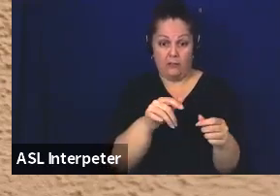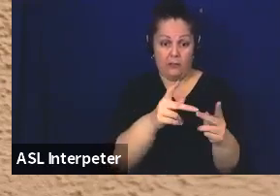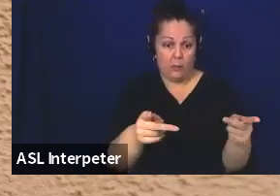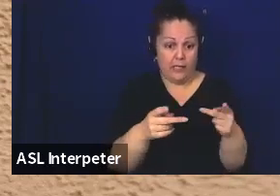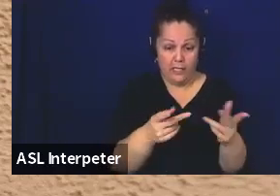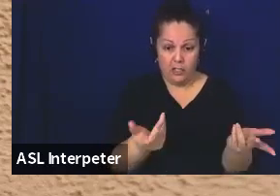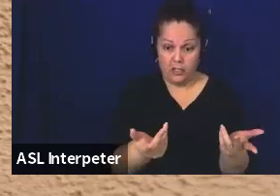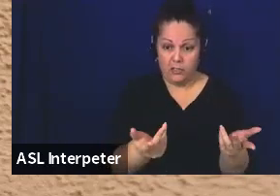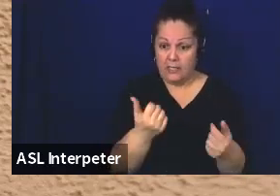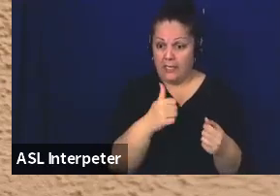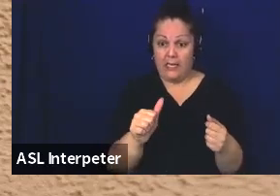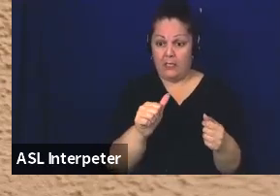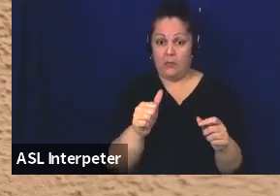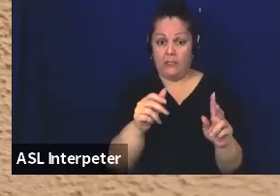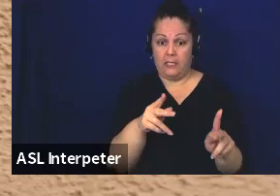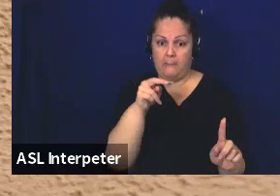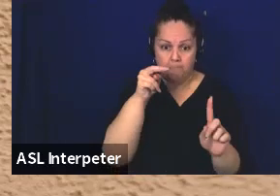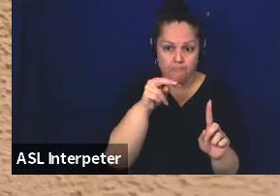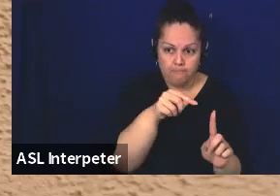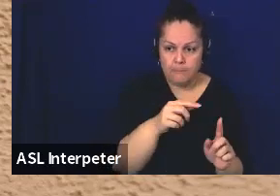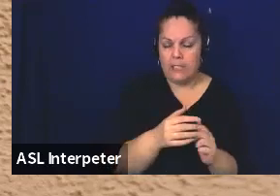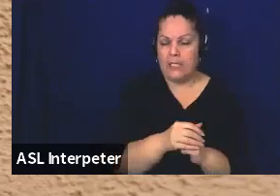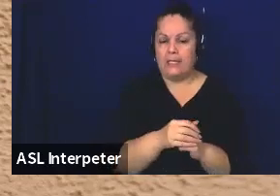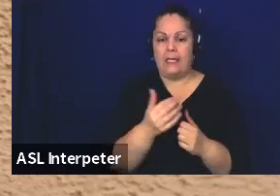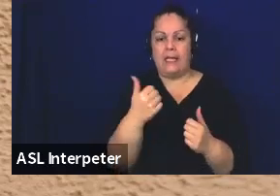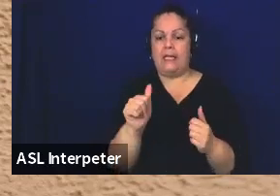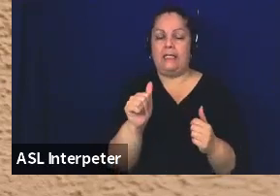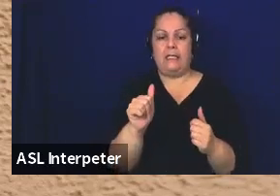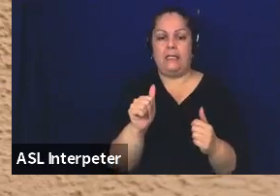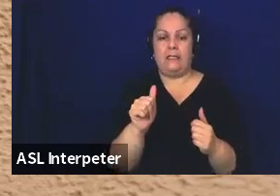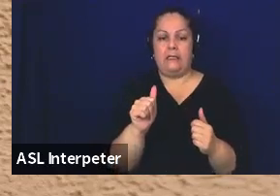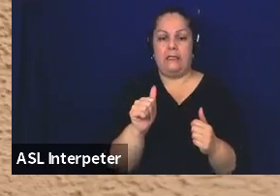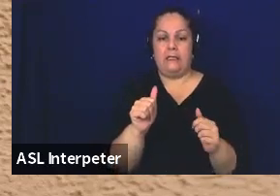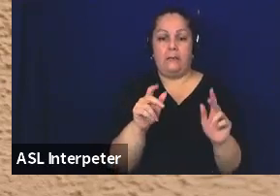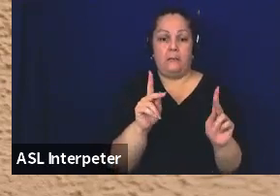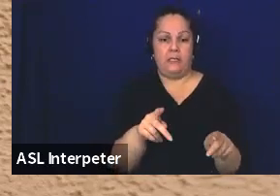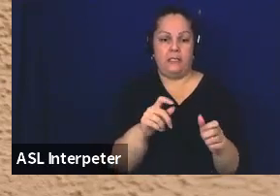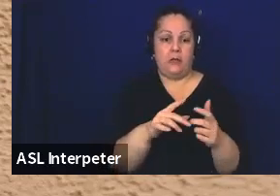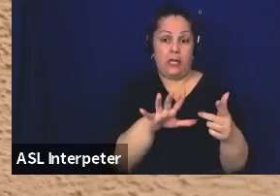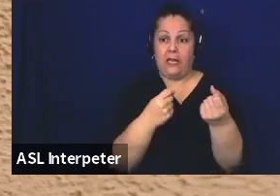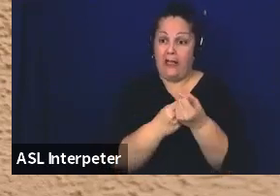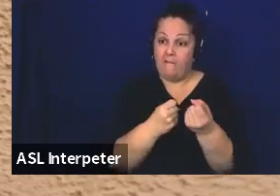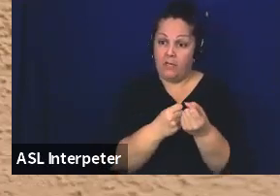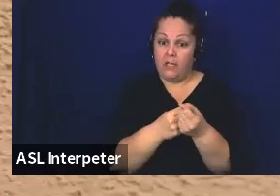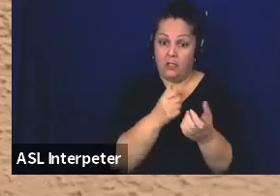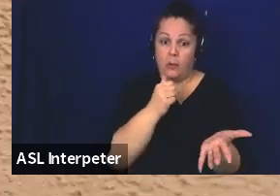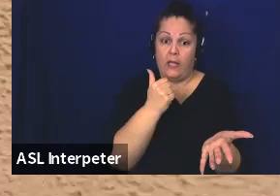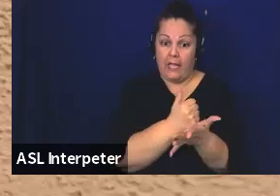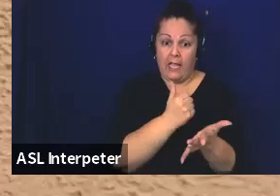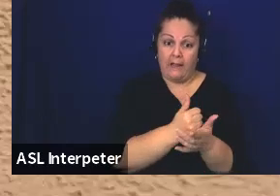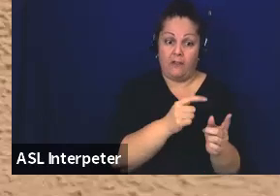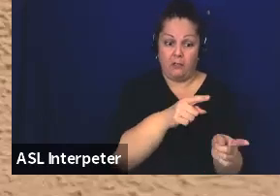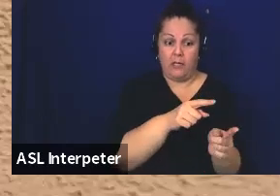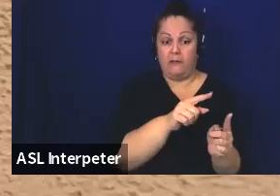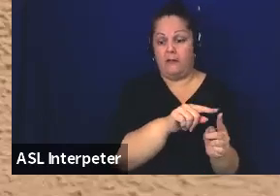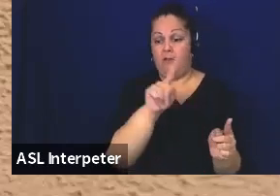location? Is there anyone there monitoring them? And is there anyone that a potential advocate who's going to help them get from point A to